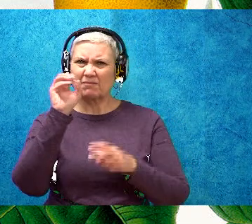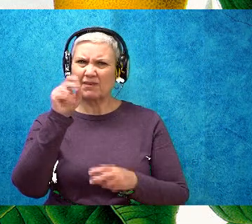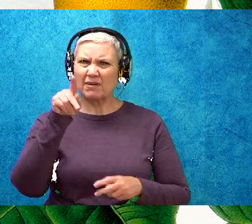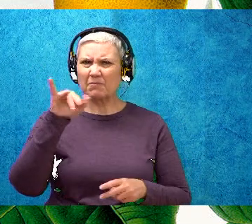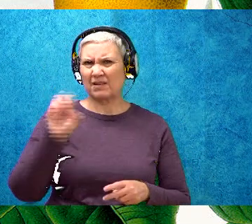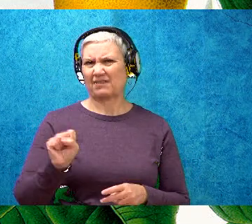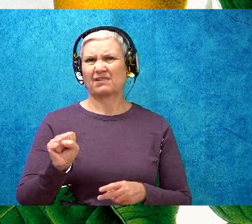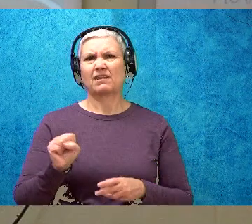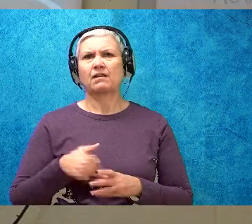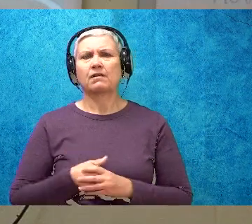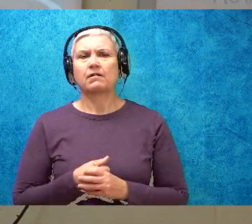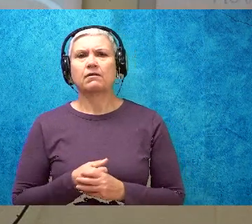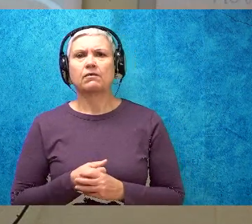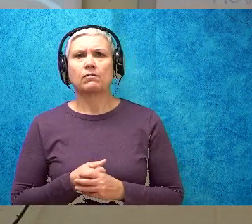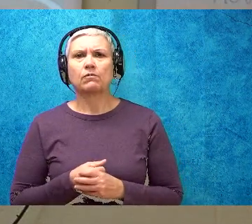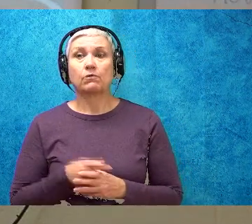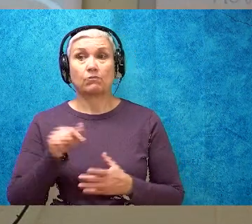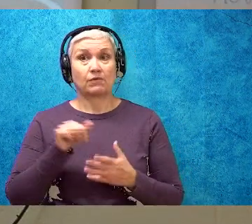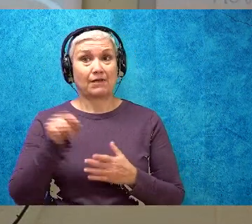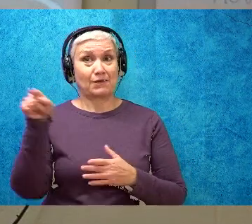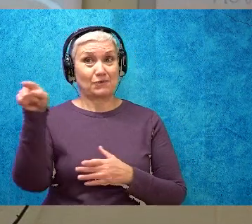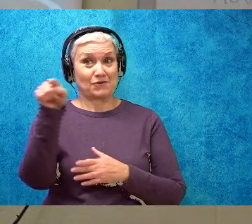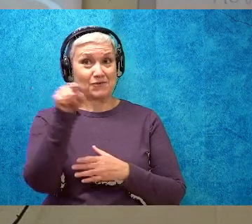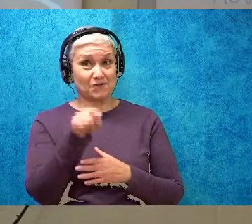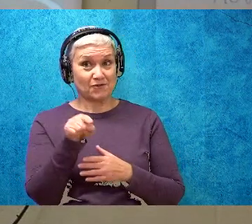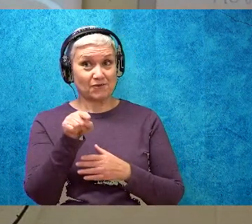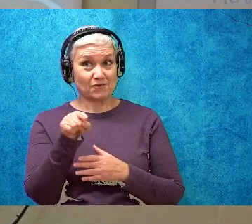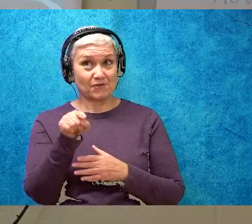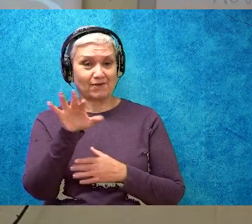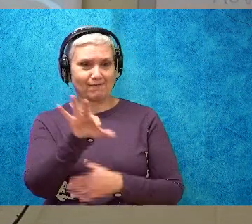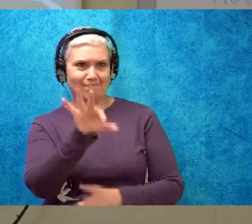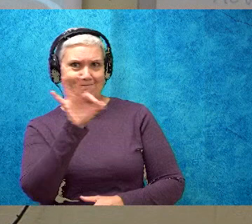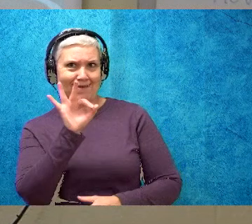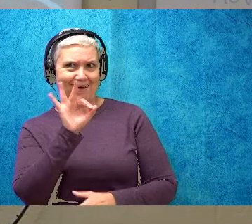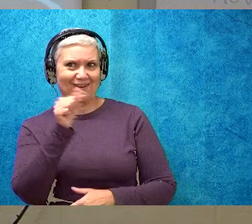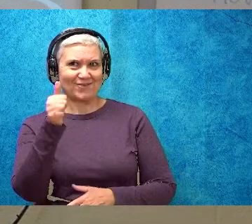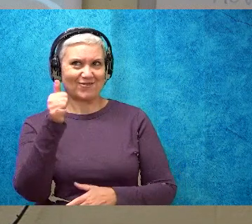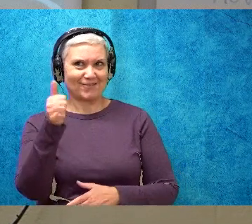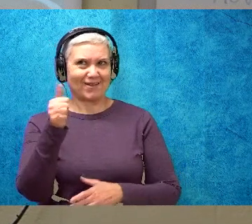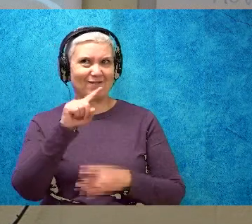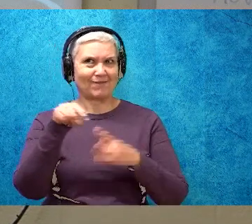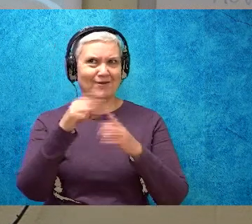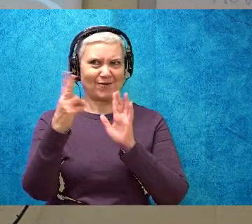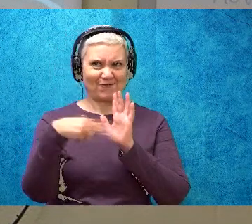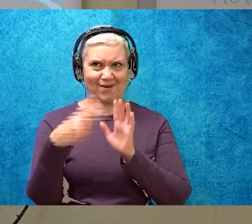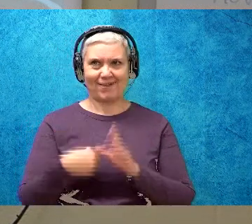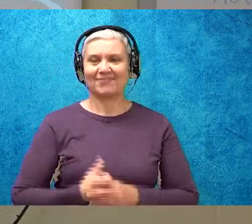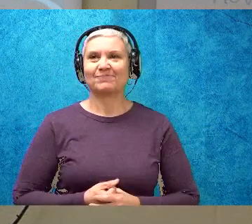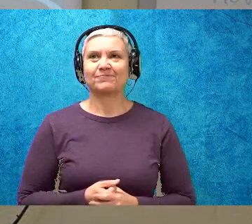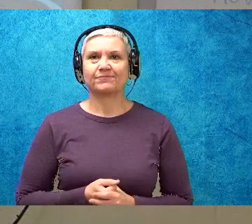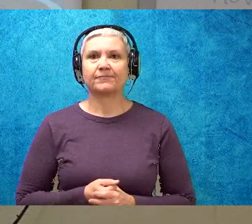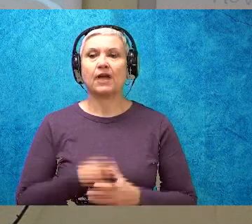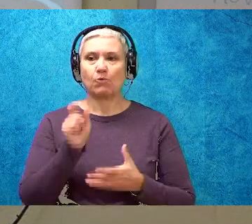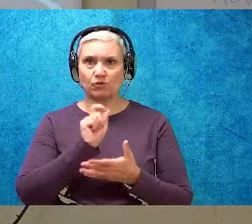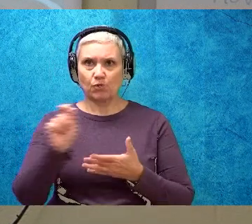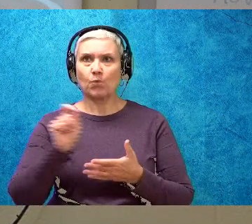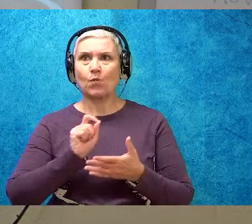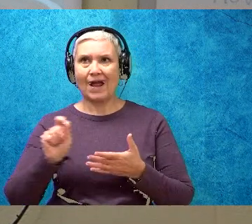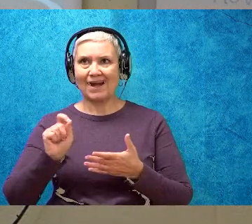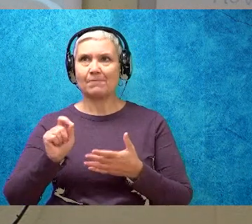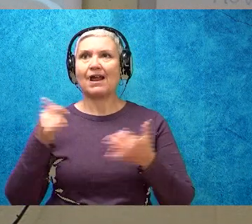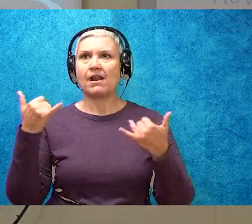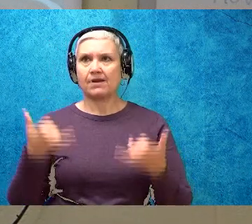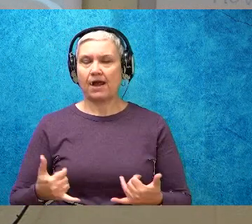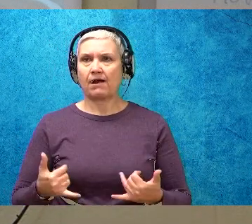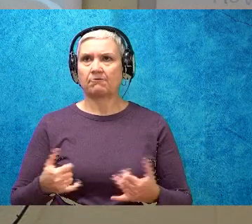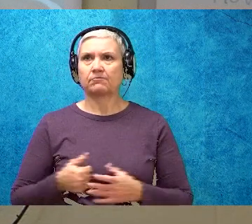some topics that you guys have actually found when you're reading? I want you to go ahead and write those down now.